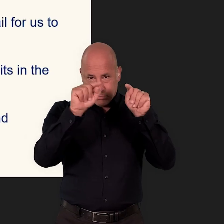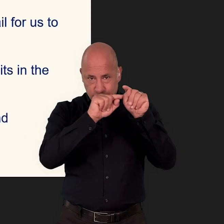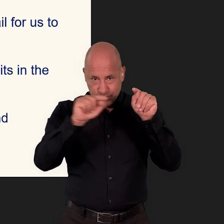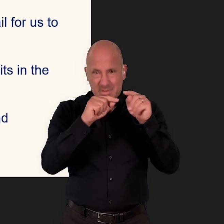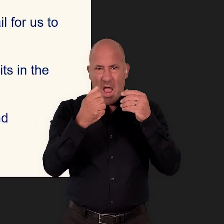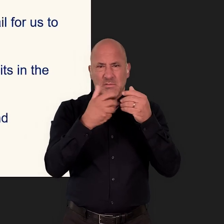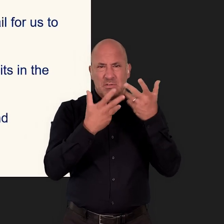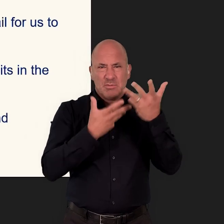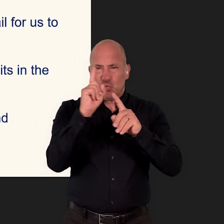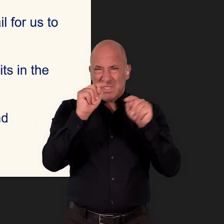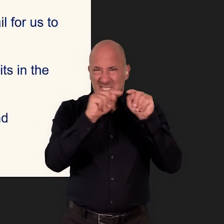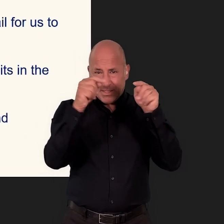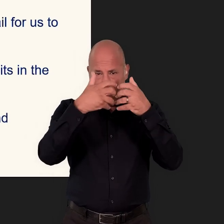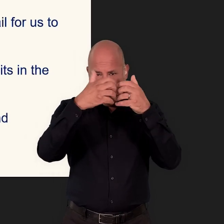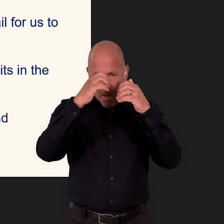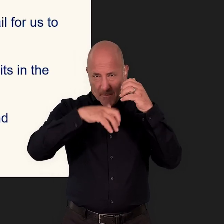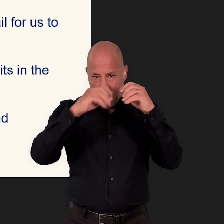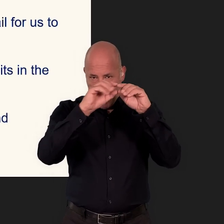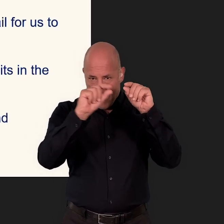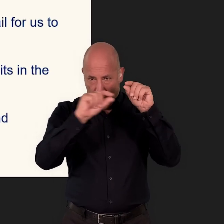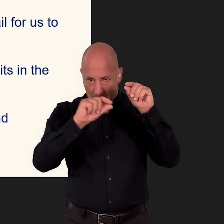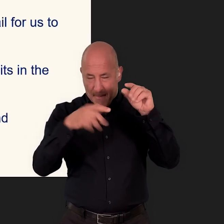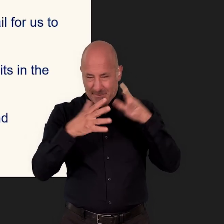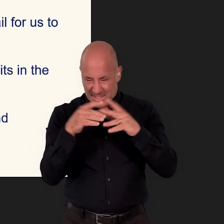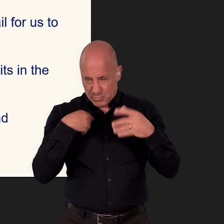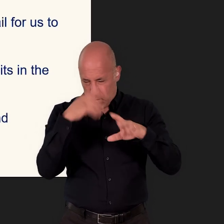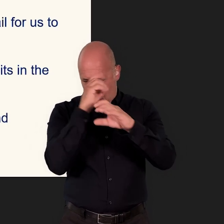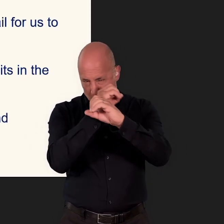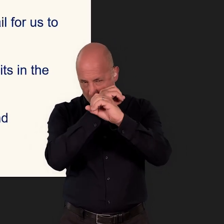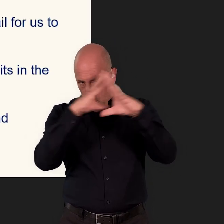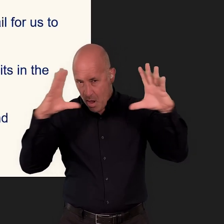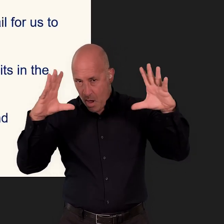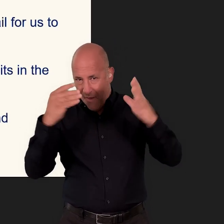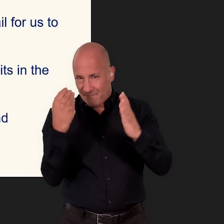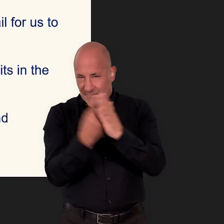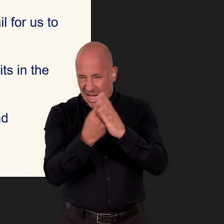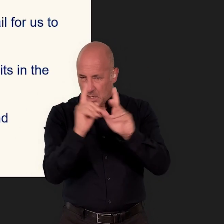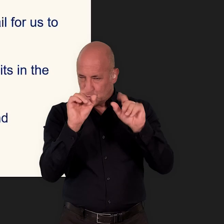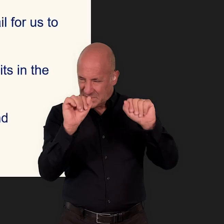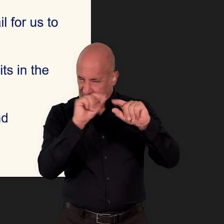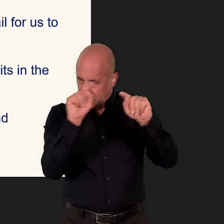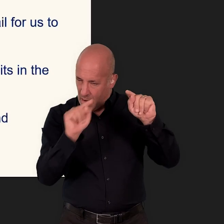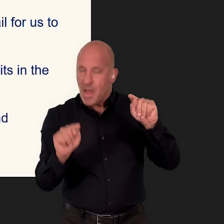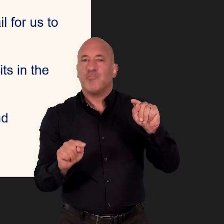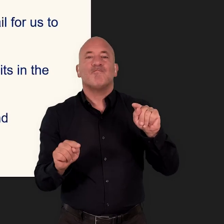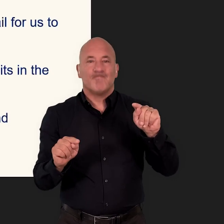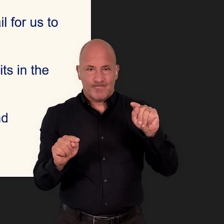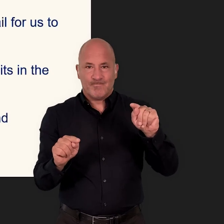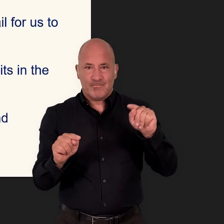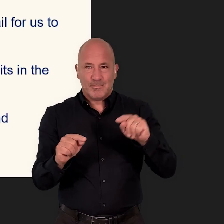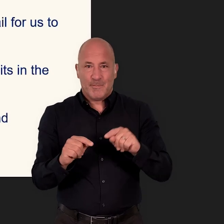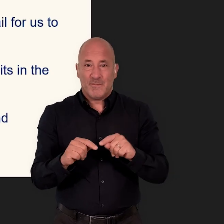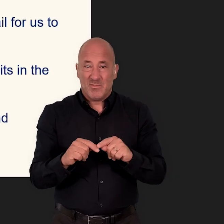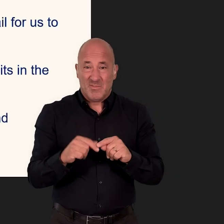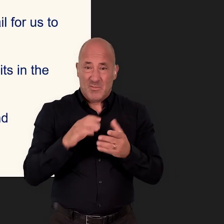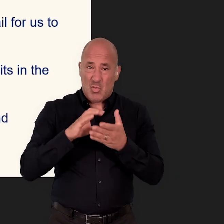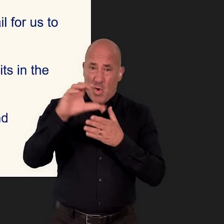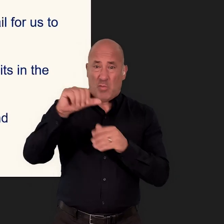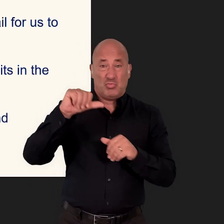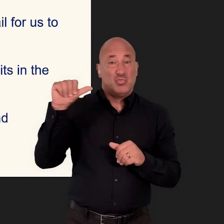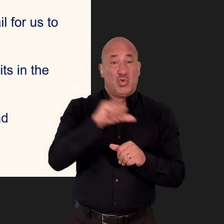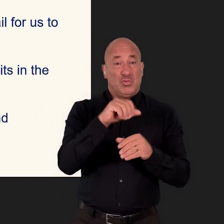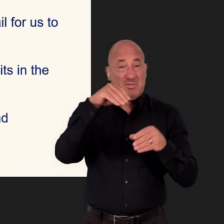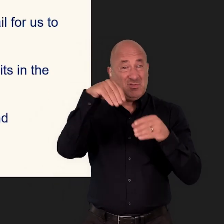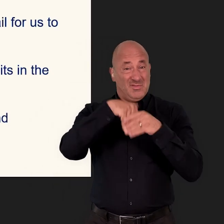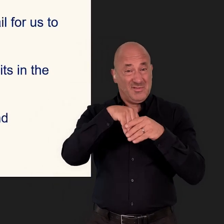budget lines and their descriptions broken down into sufficient detail for us to understand the finances of your project. Our grant